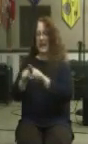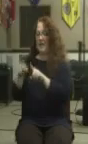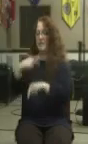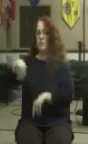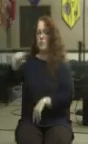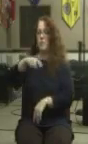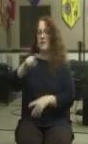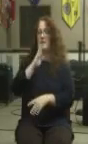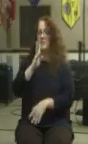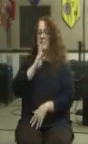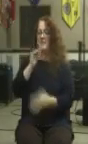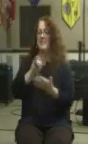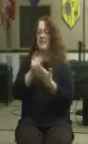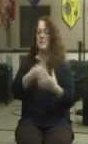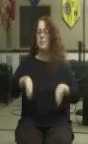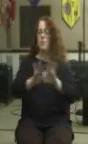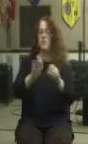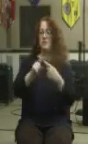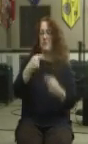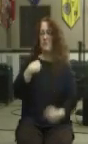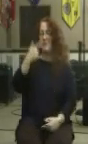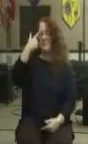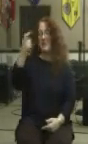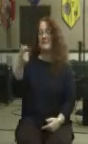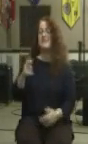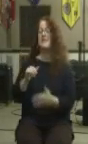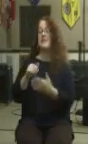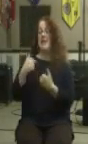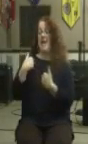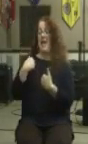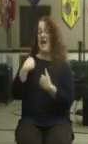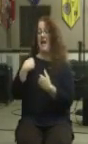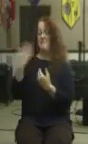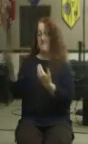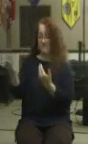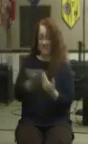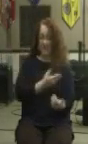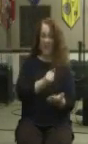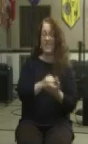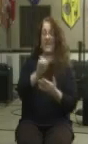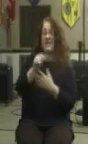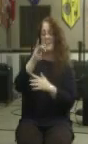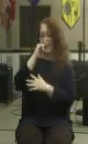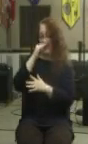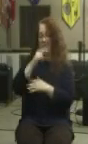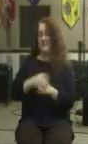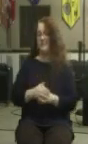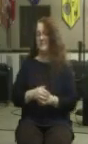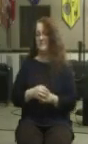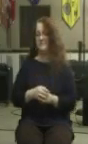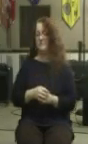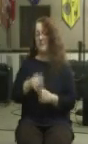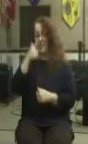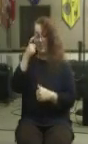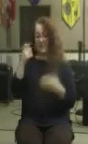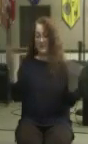speak. That's important to me. Because to me, I have failed that kid.